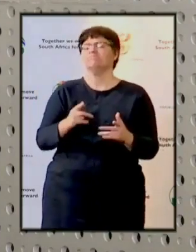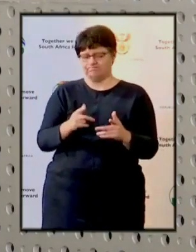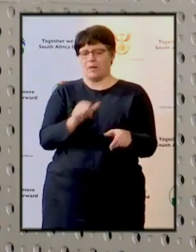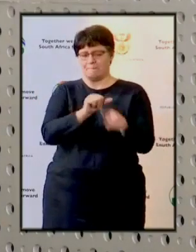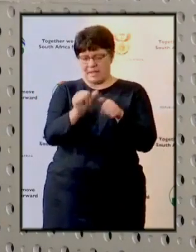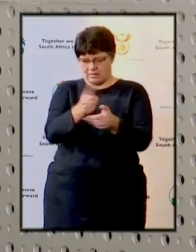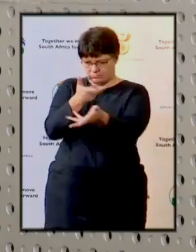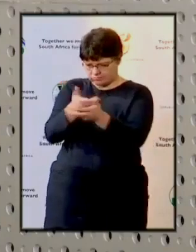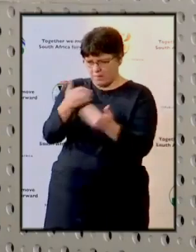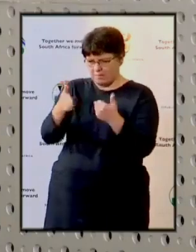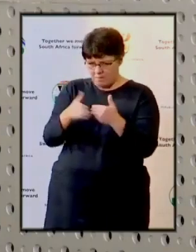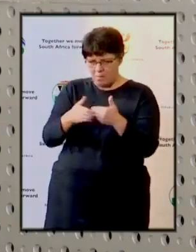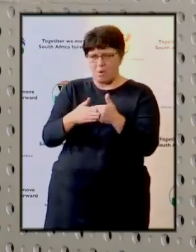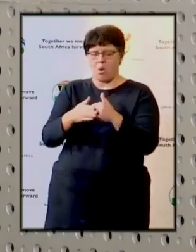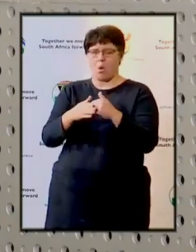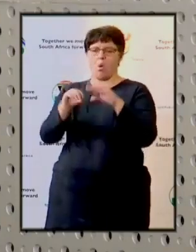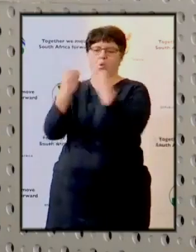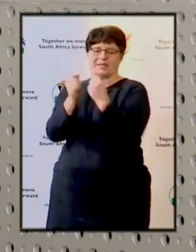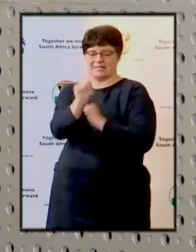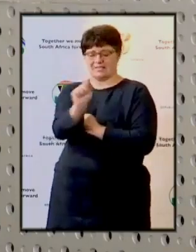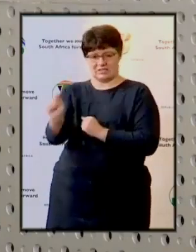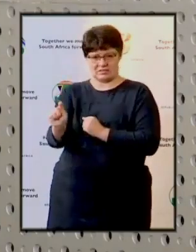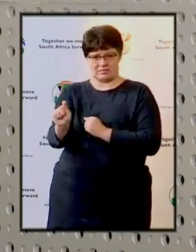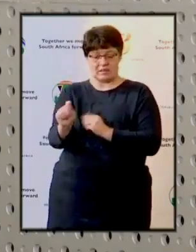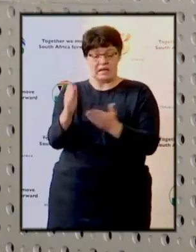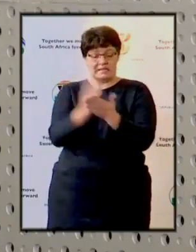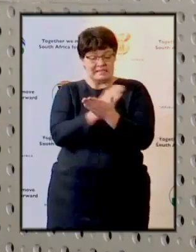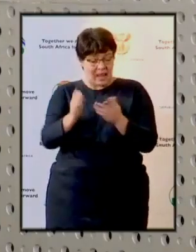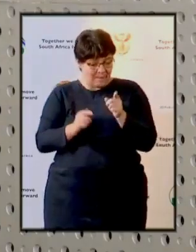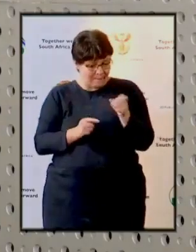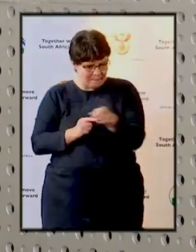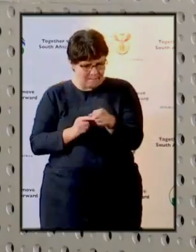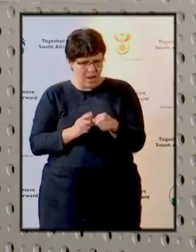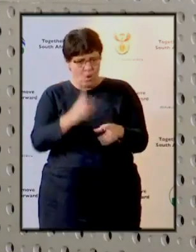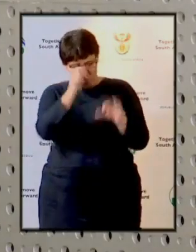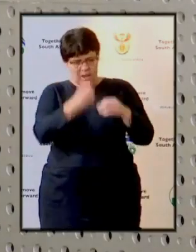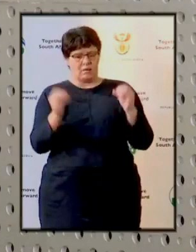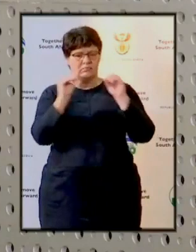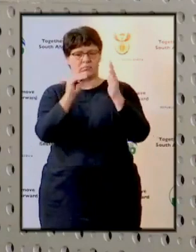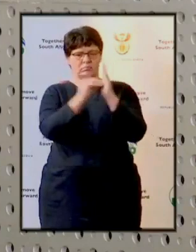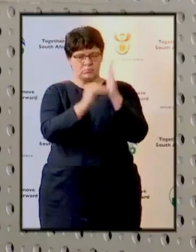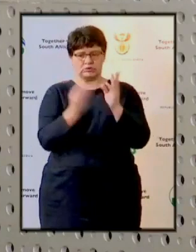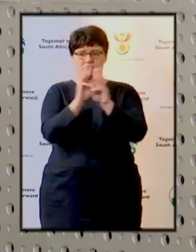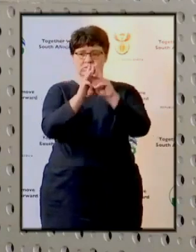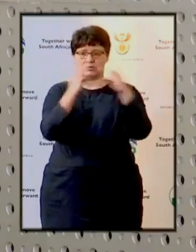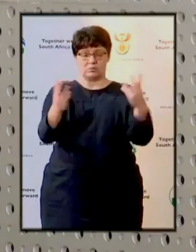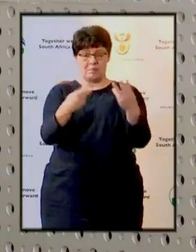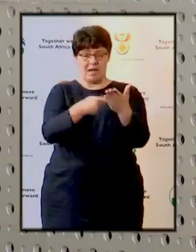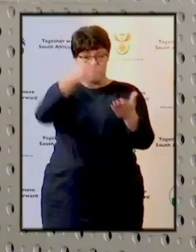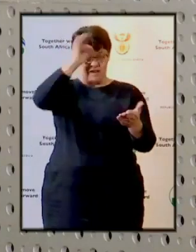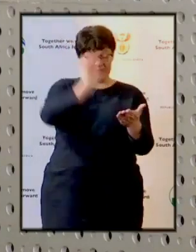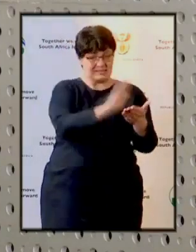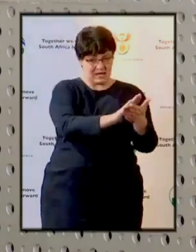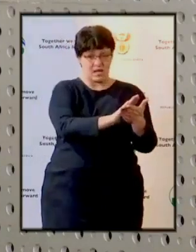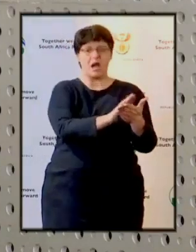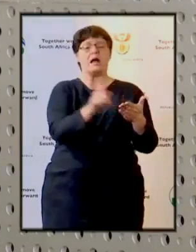organizations. A number of the ideas have already influenced what has been gazetted tonight. Even though not all